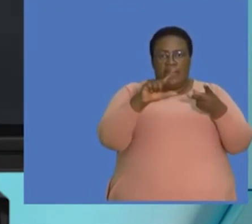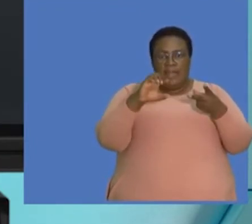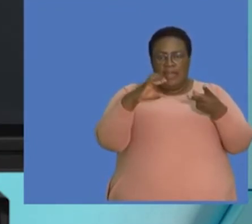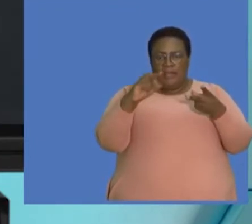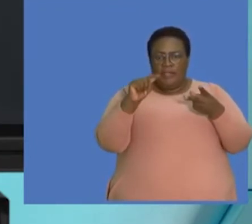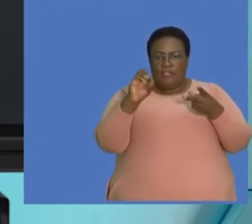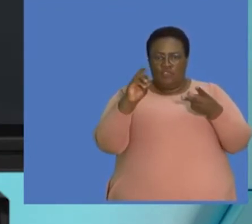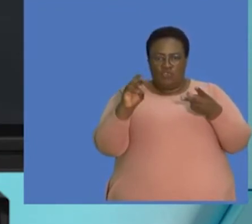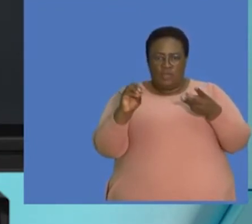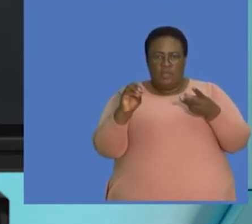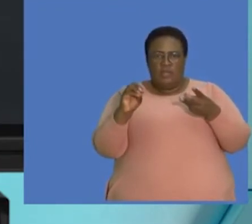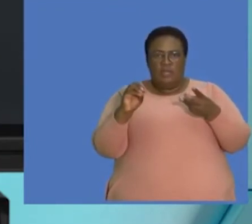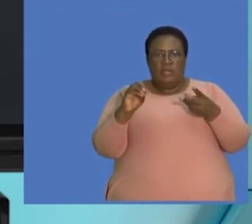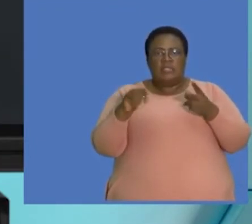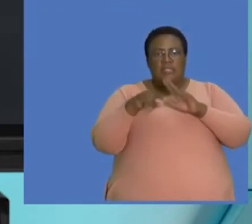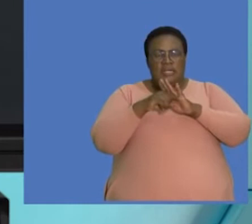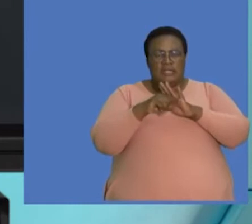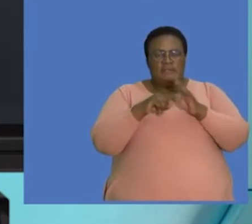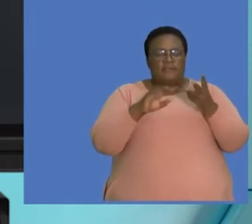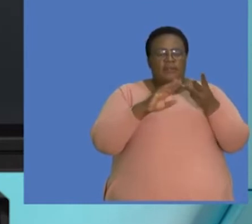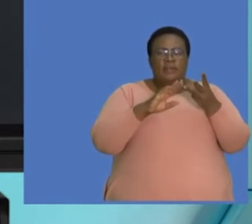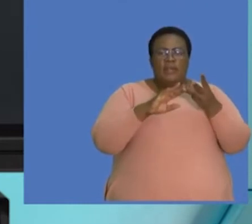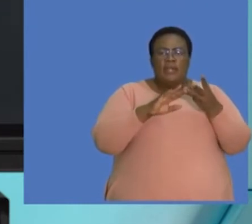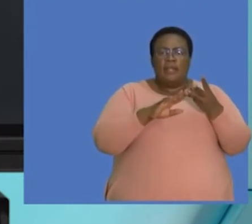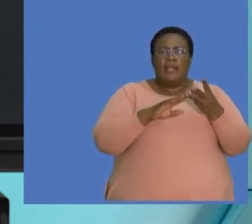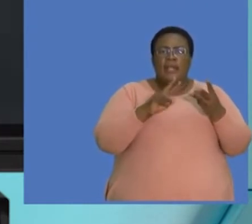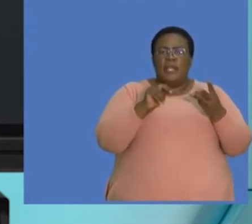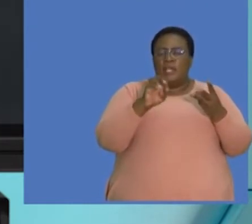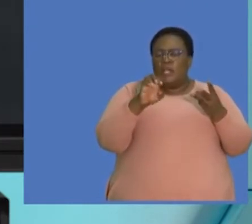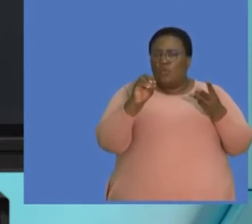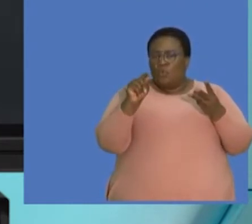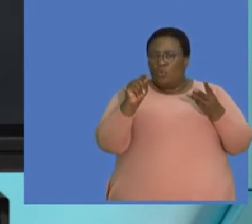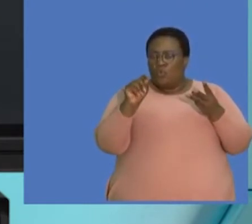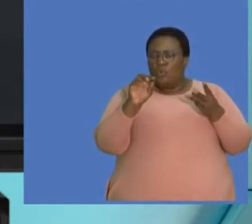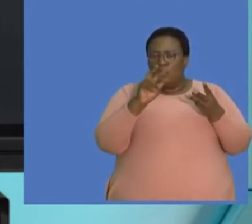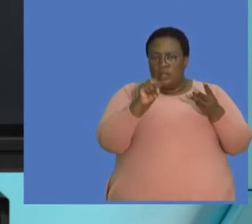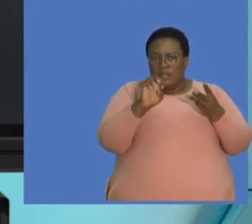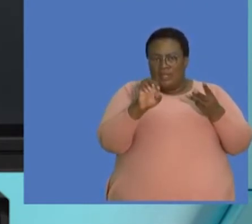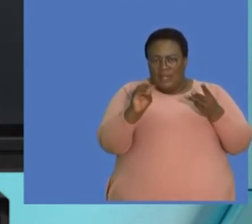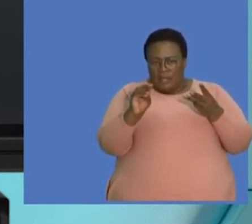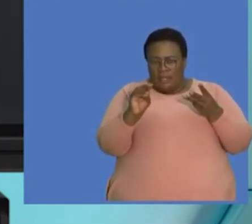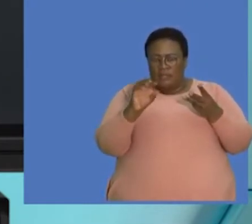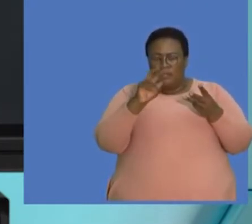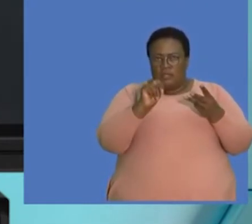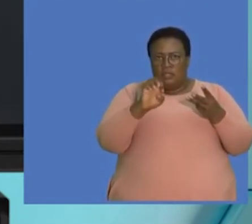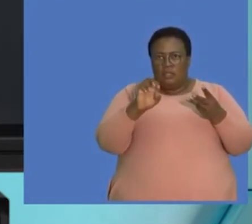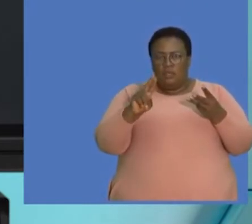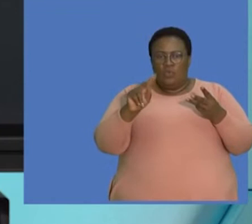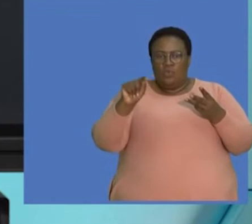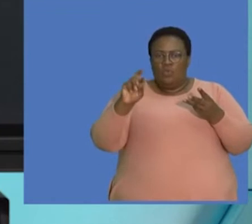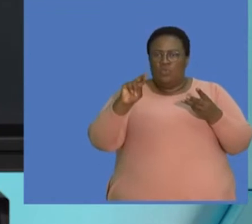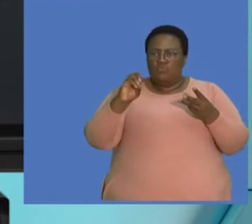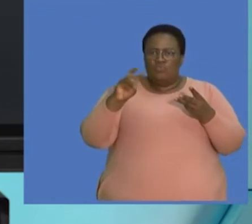the neutron, as the name suggests, it's neutral, okay? Now, if the number of positive